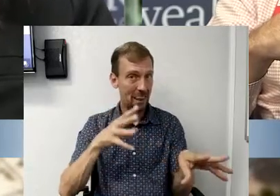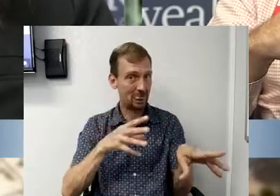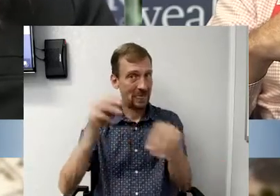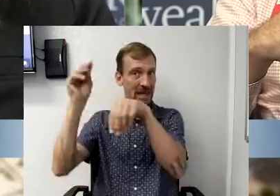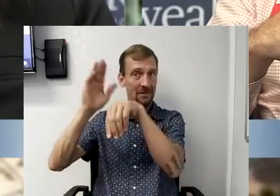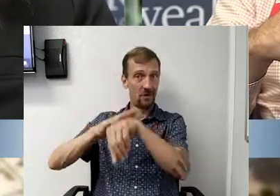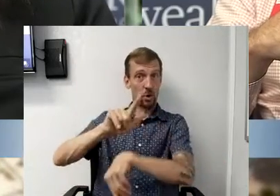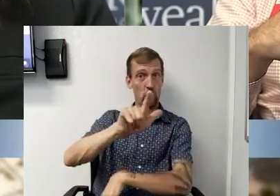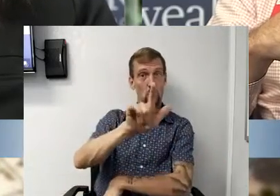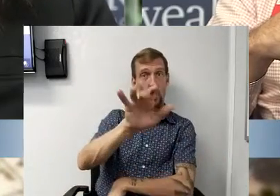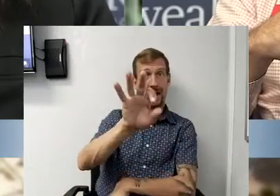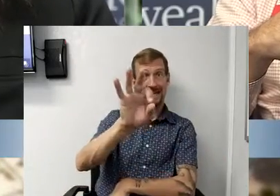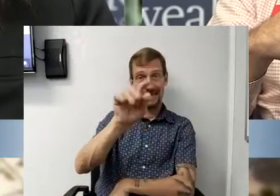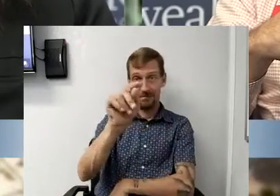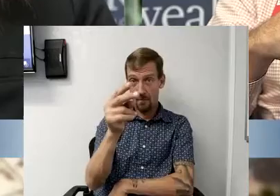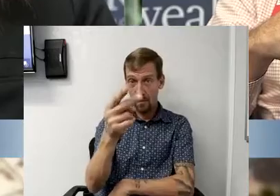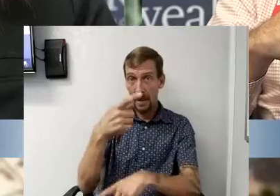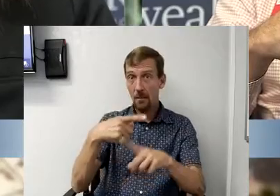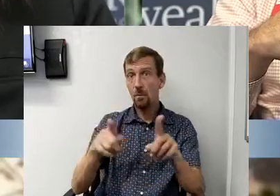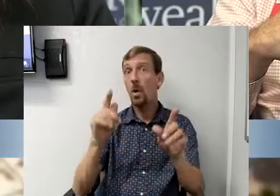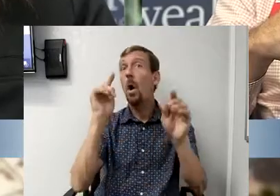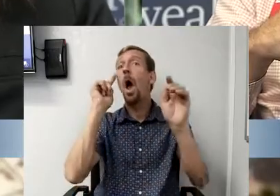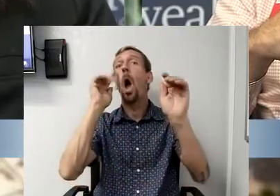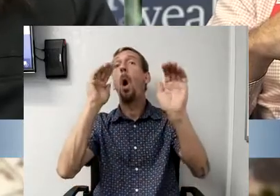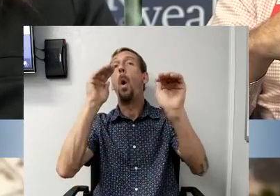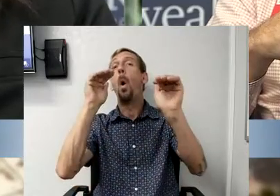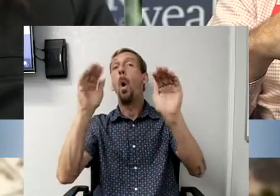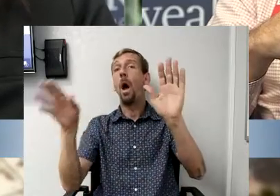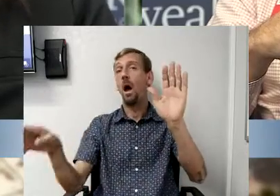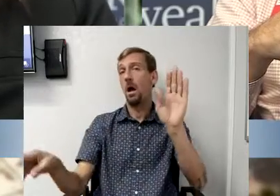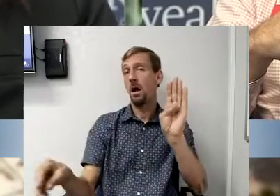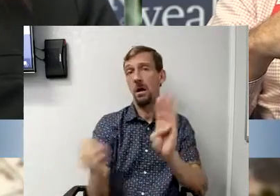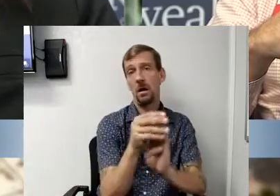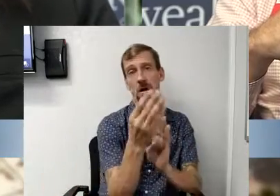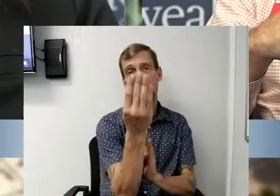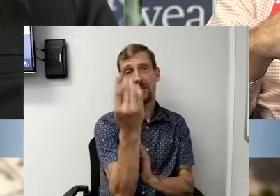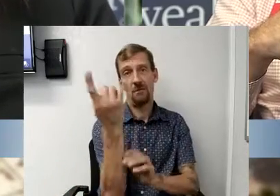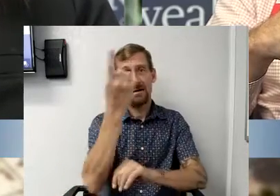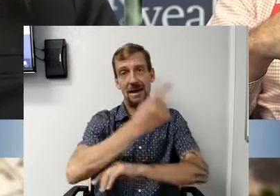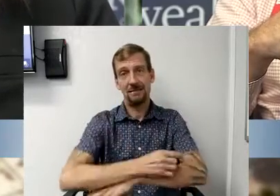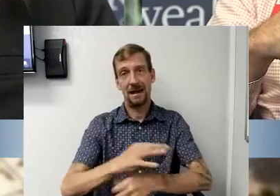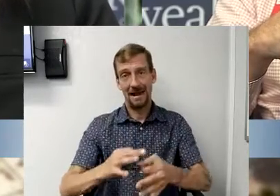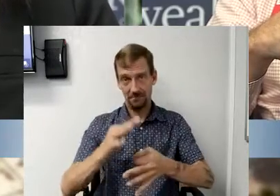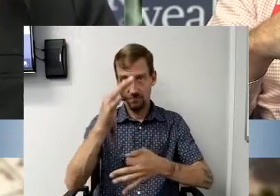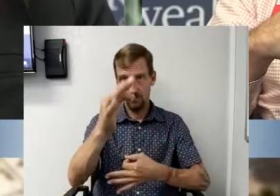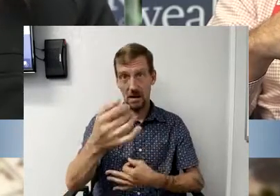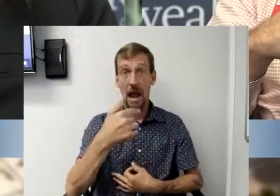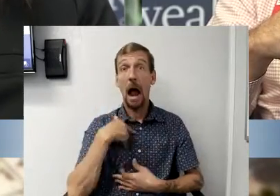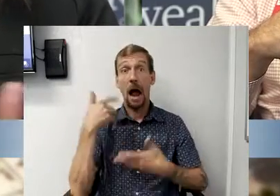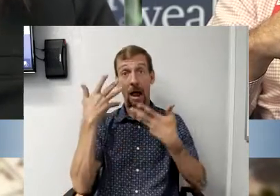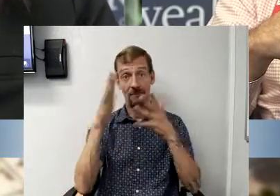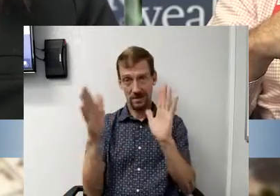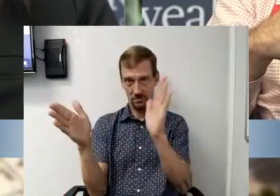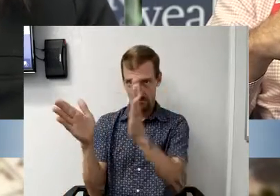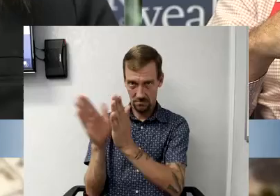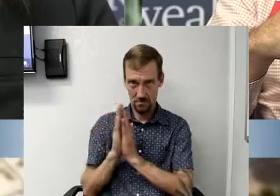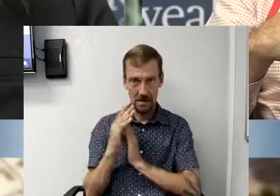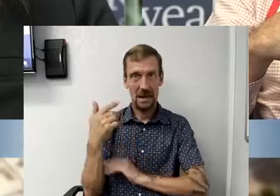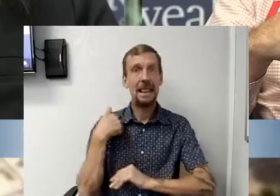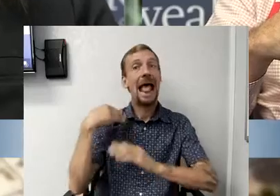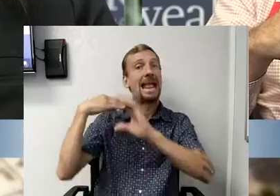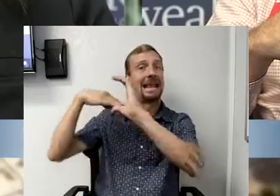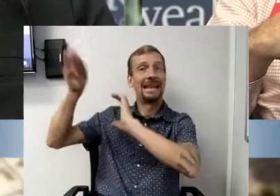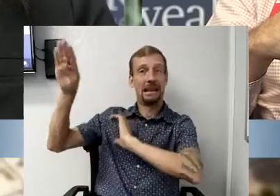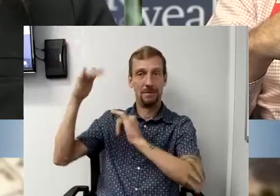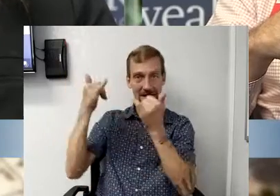29th. But we're still waiting to see if we have an additional 14-day extension. And we've requested it, and I actually did an email this morning just to